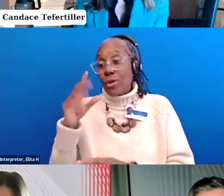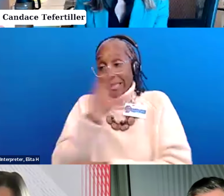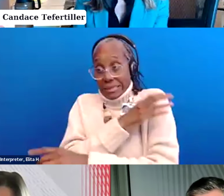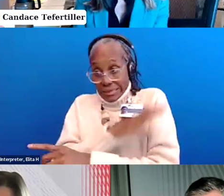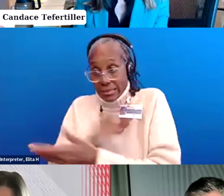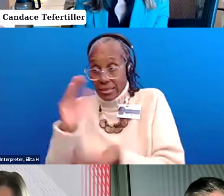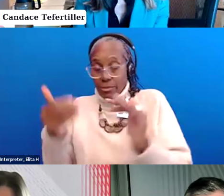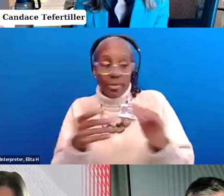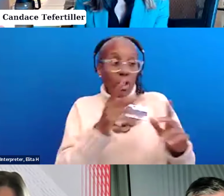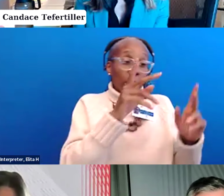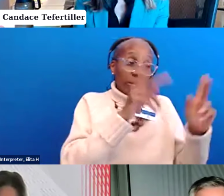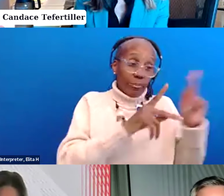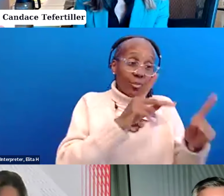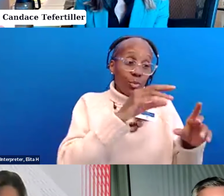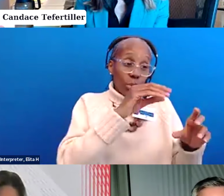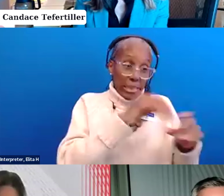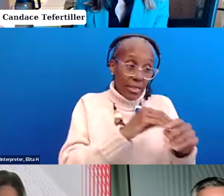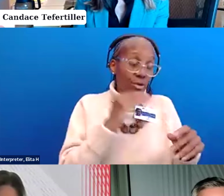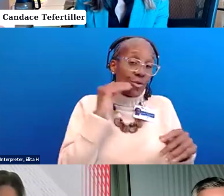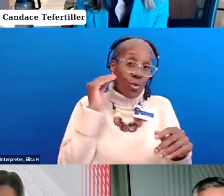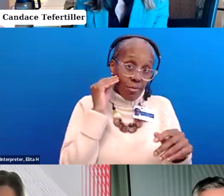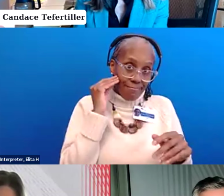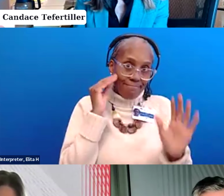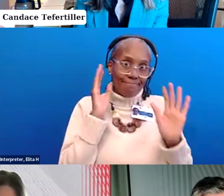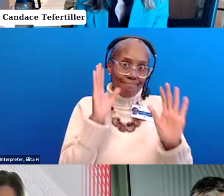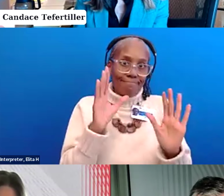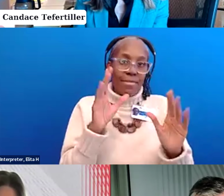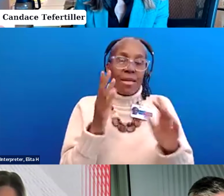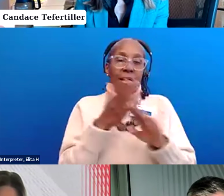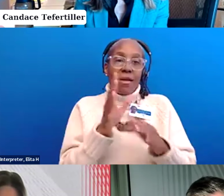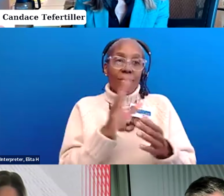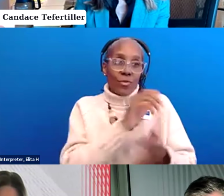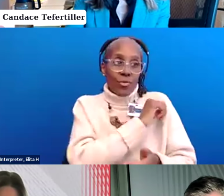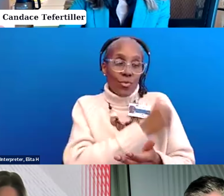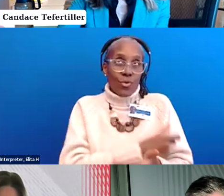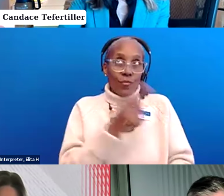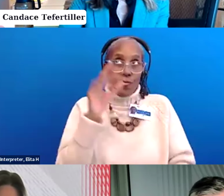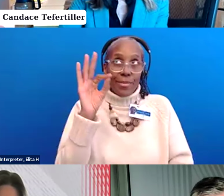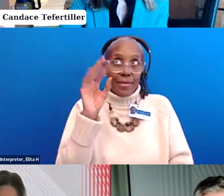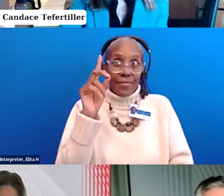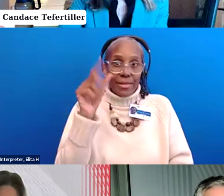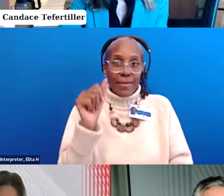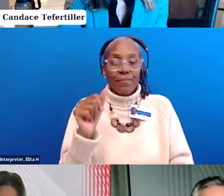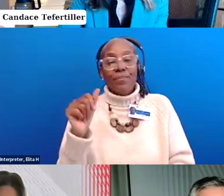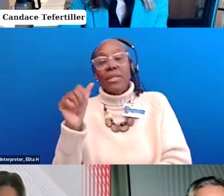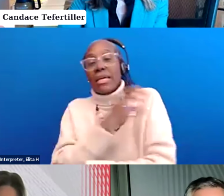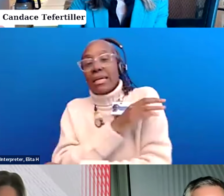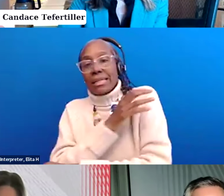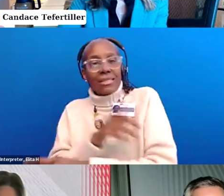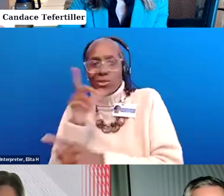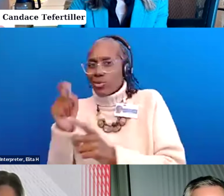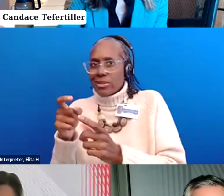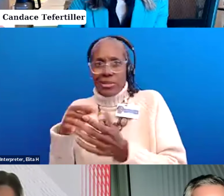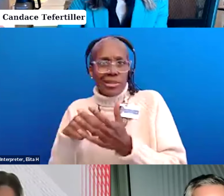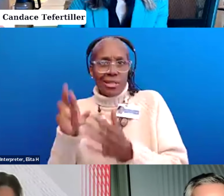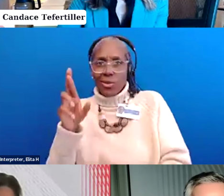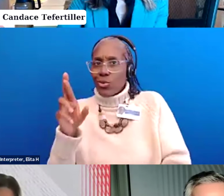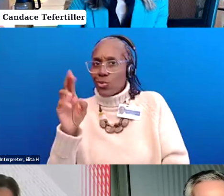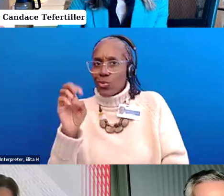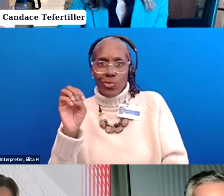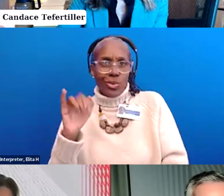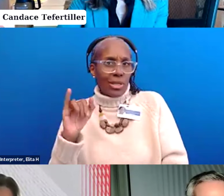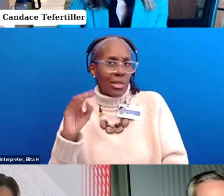might use this in the home setting once we get authorization from FDA for that purpose. Clinics don't need reimbursement to